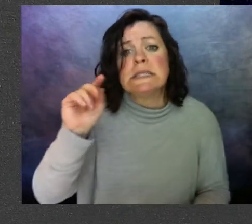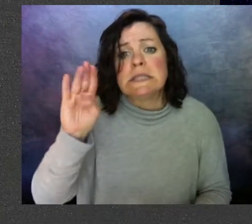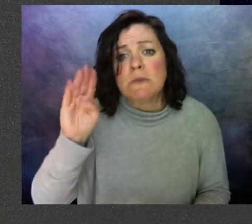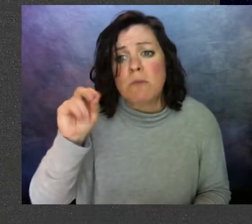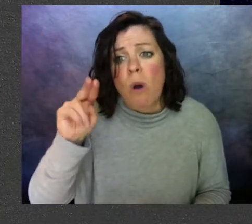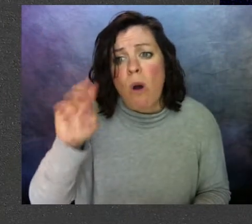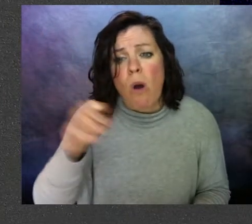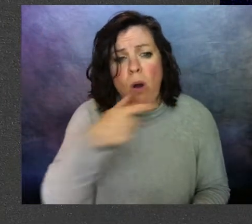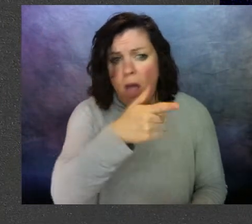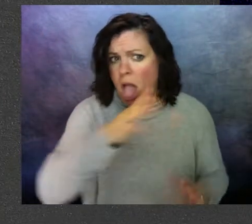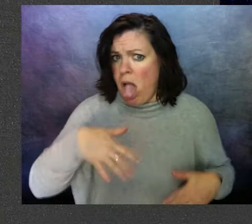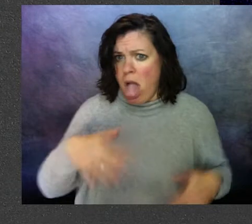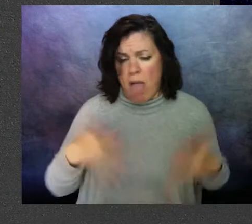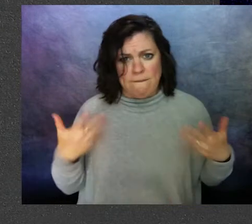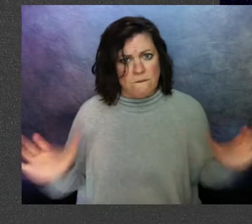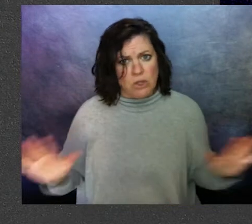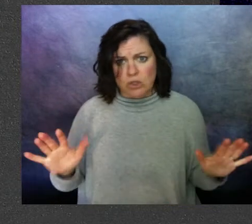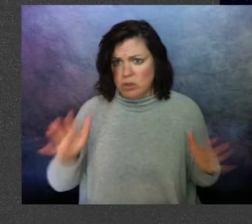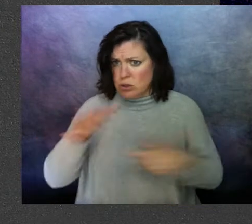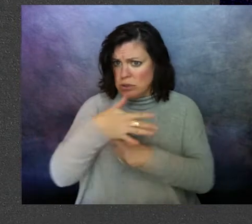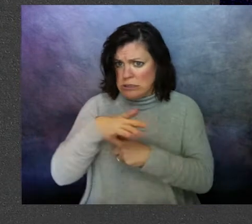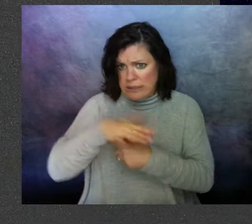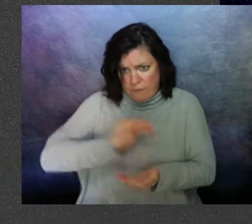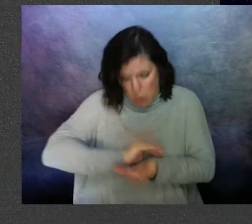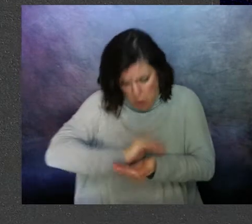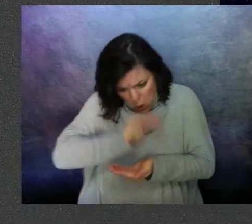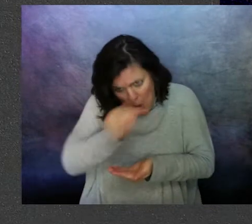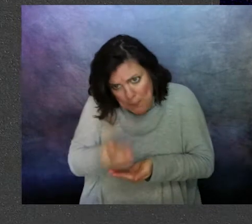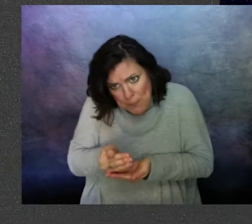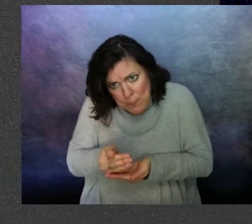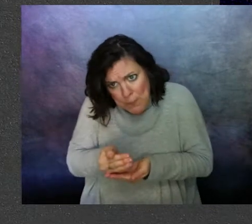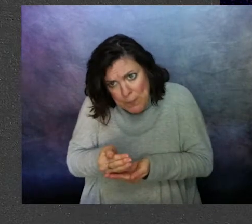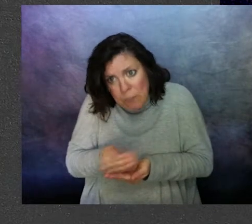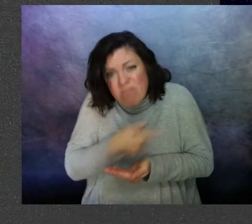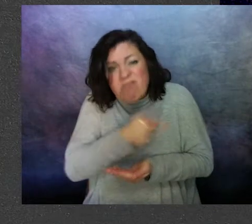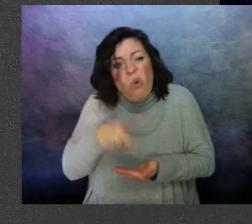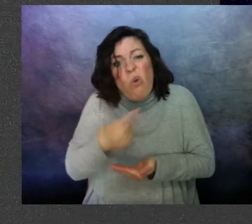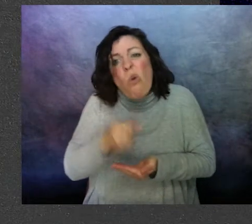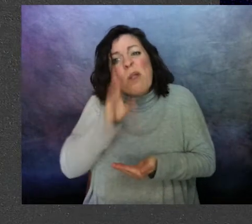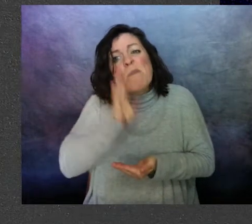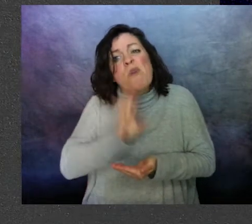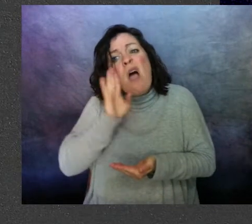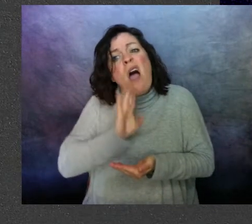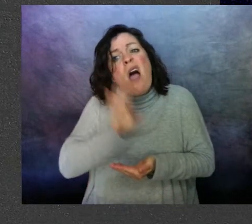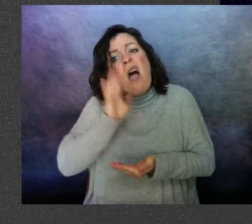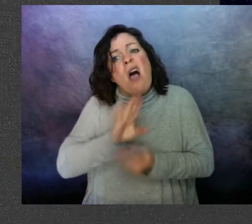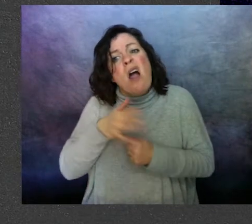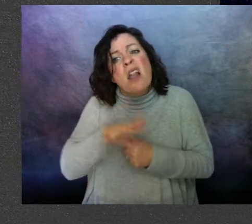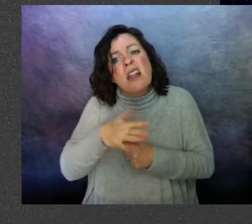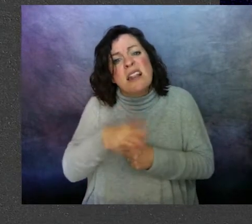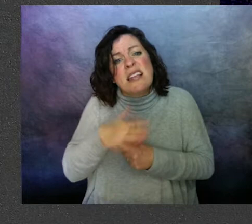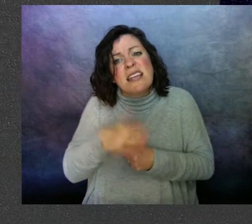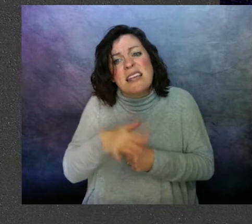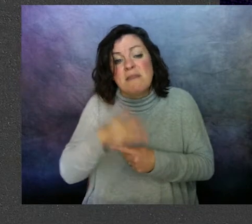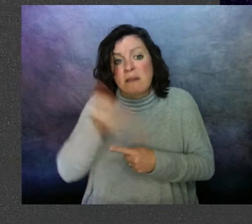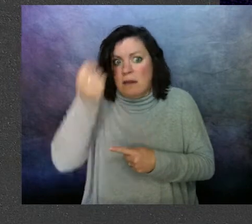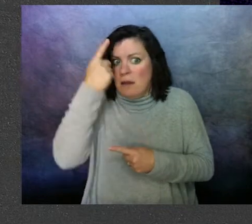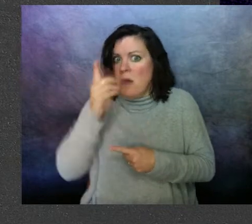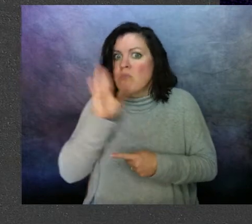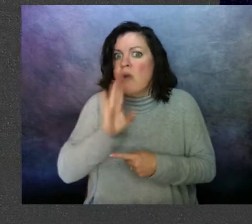pile was not finished yet. T-Bone's pile had only brown leaves. Brown leaves make a nice loud